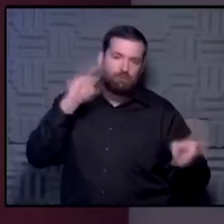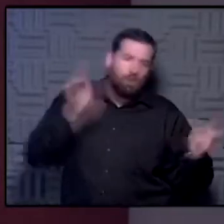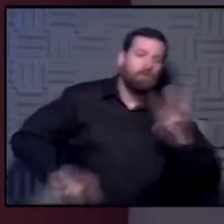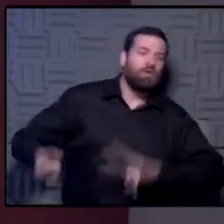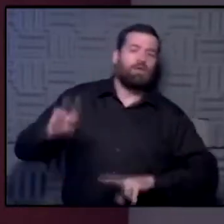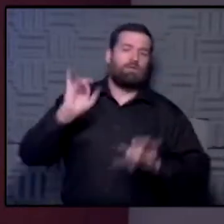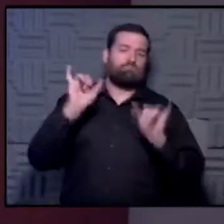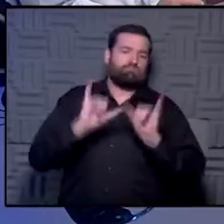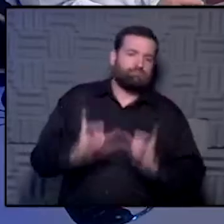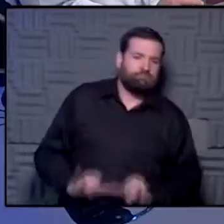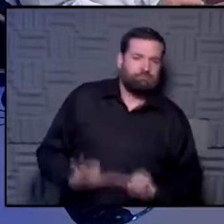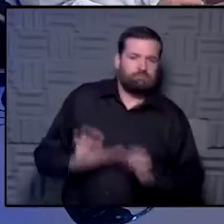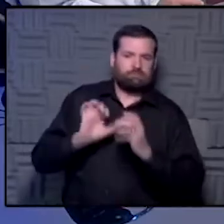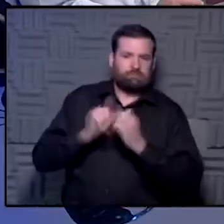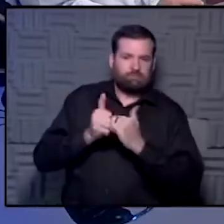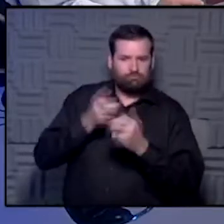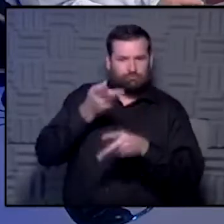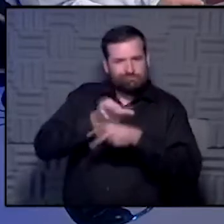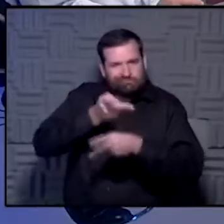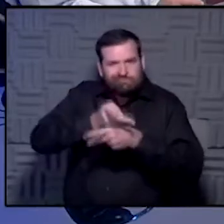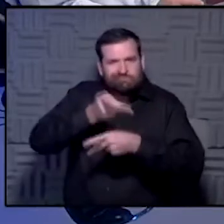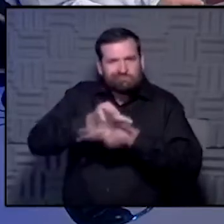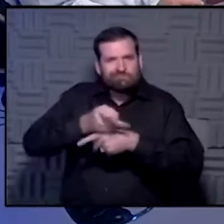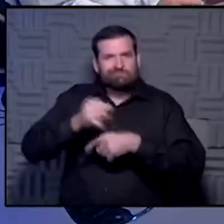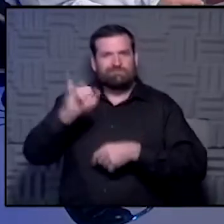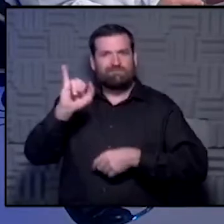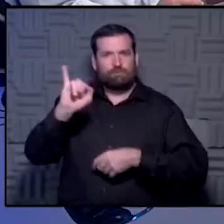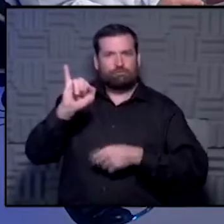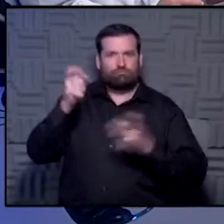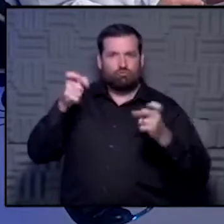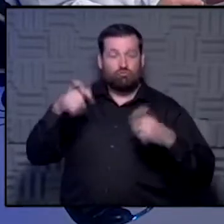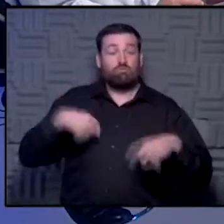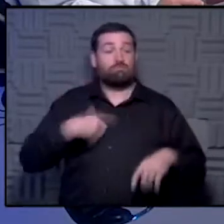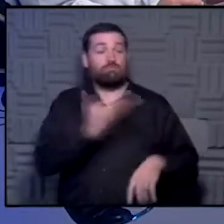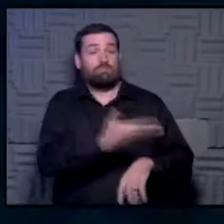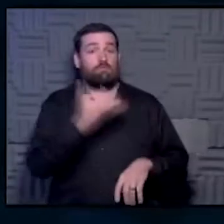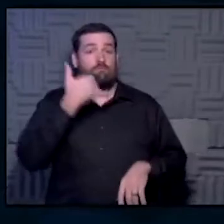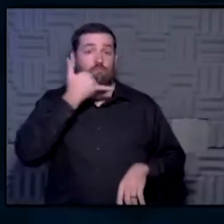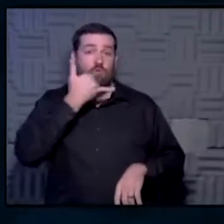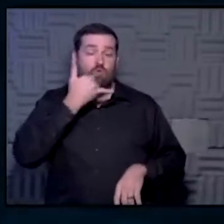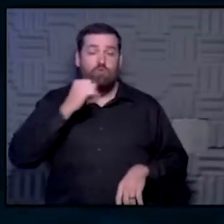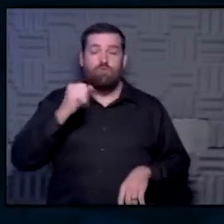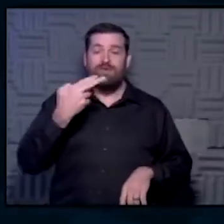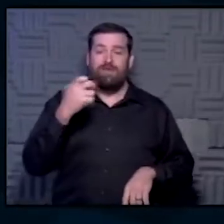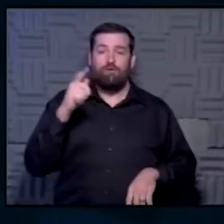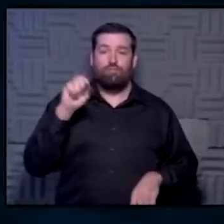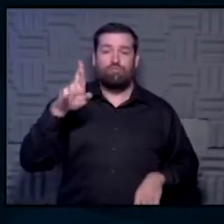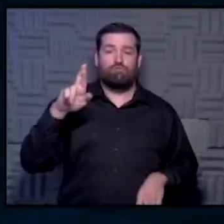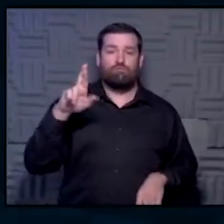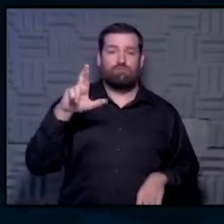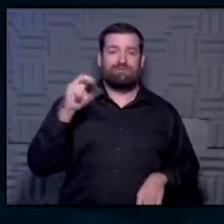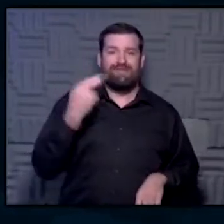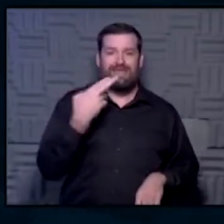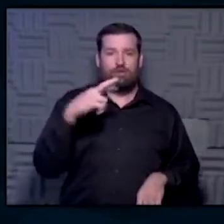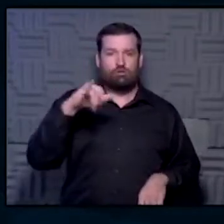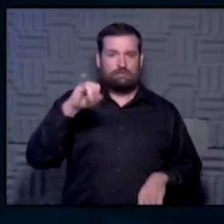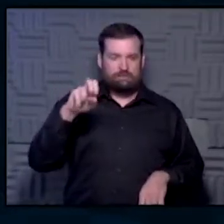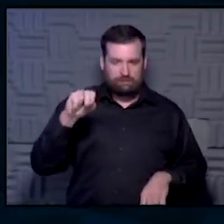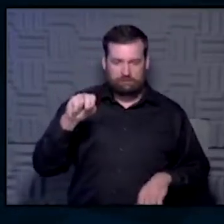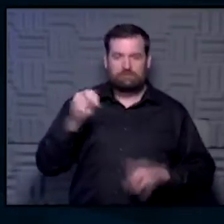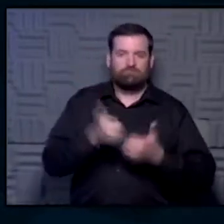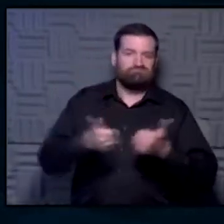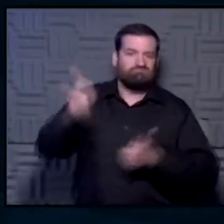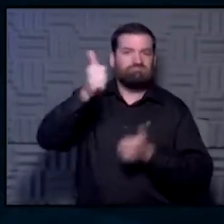measures of how to have the right infection control in place. On the phone is Heather Harris, the Chief Medical Officer over at our Medical Director of Hayes